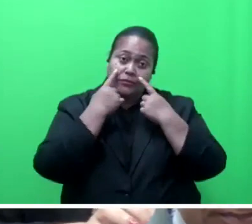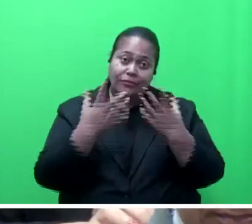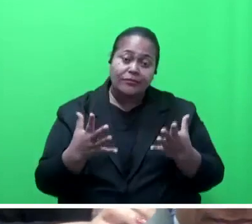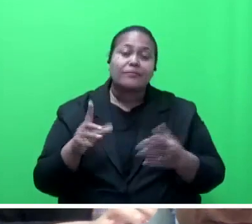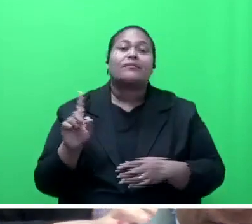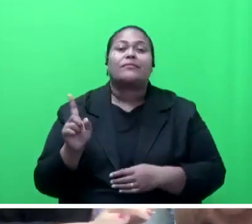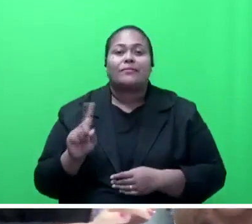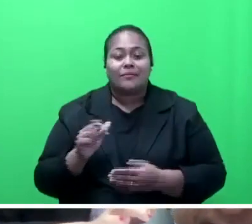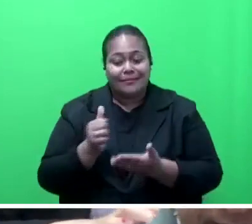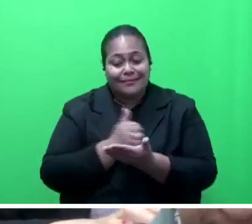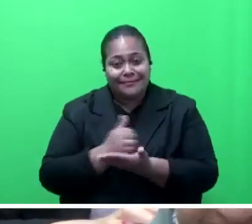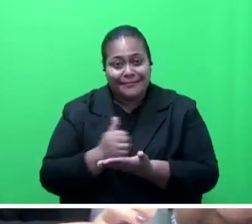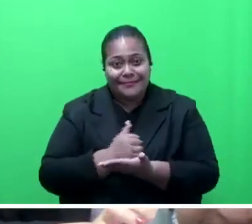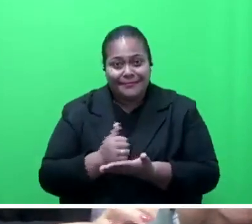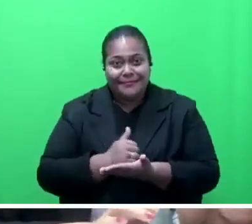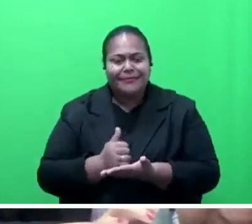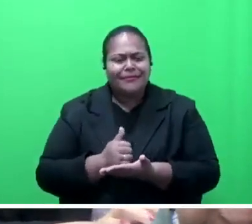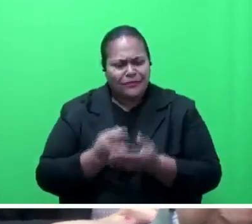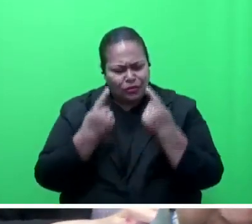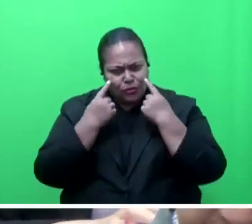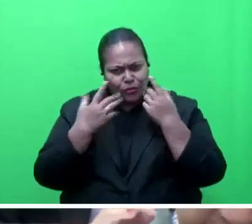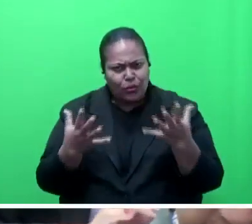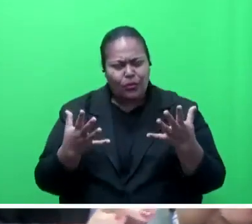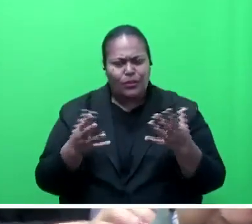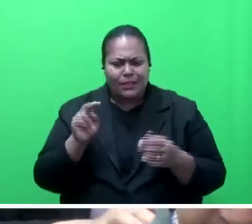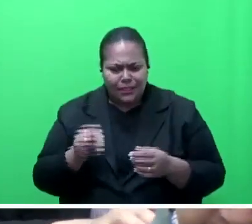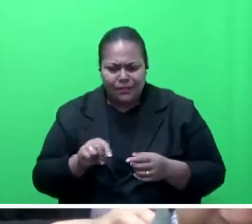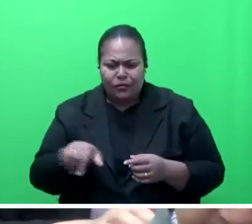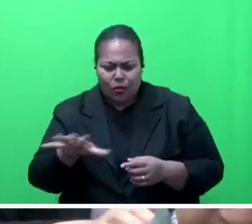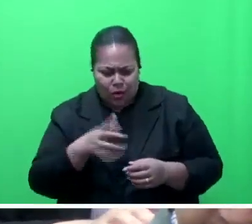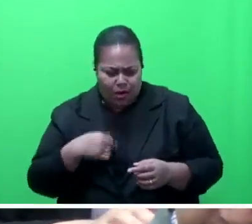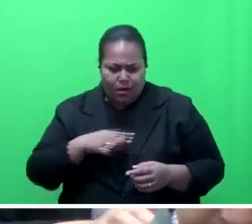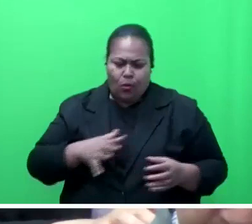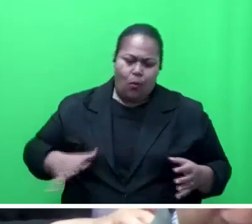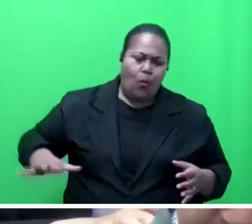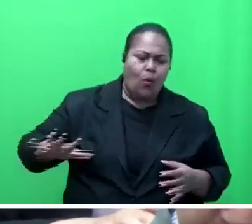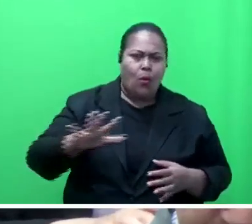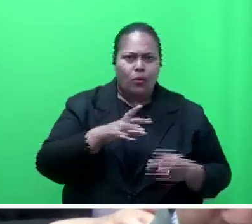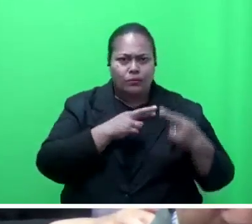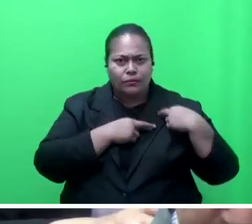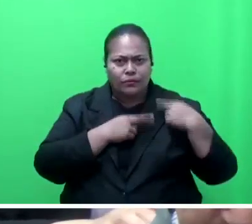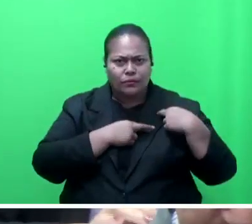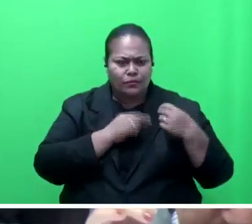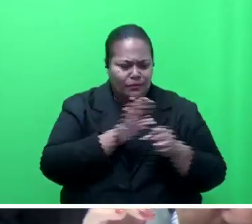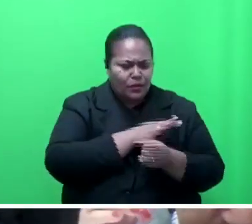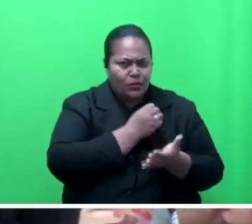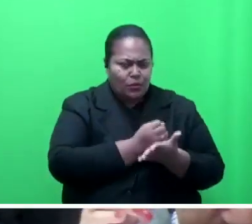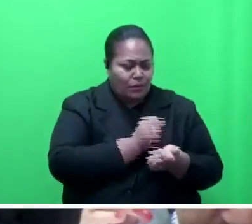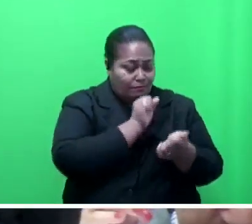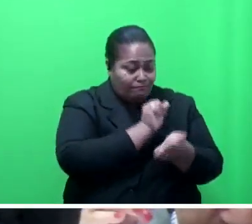that the combination of ensuring that people who are to serve their sentences are actually serving their